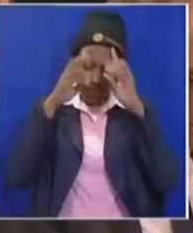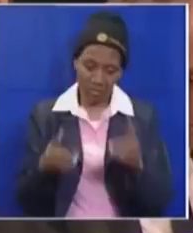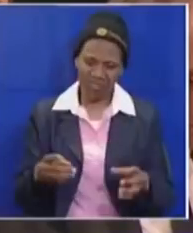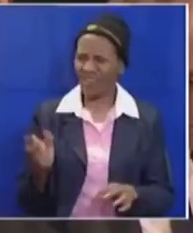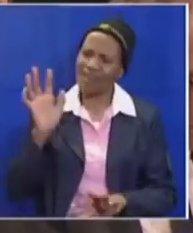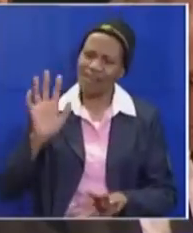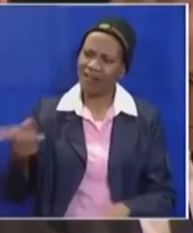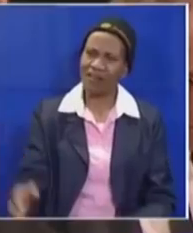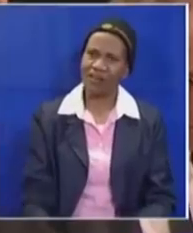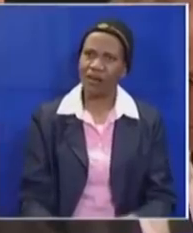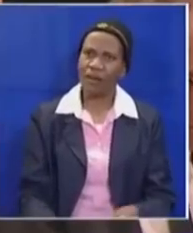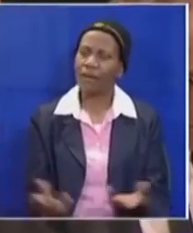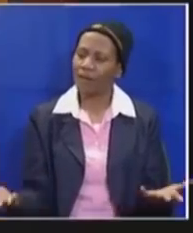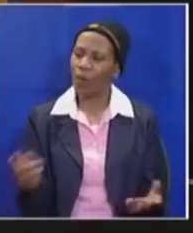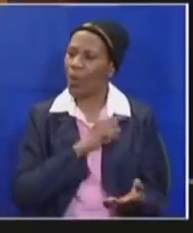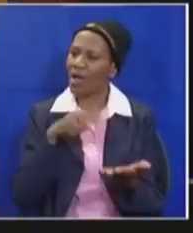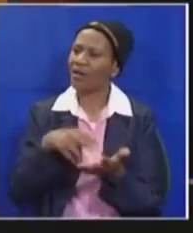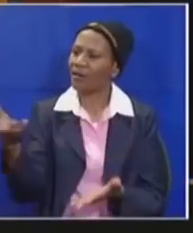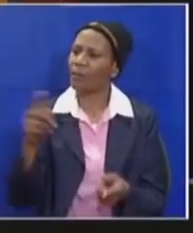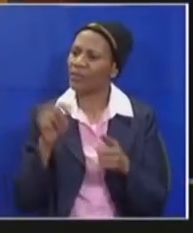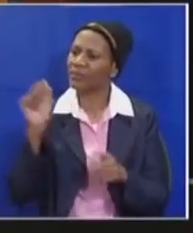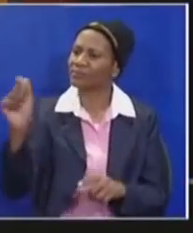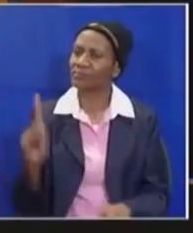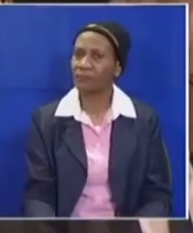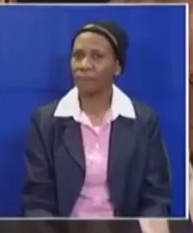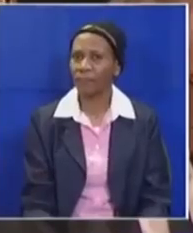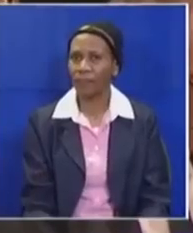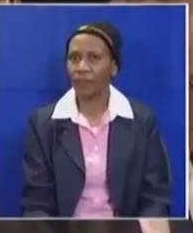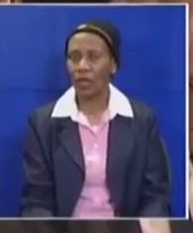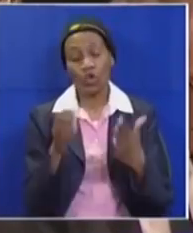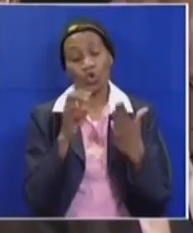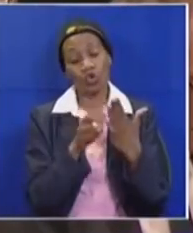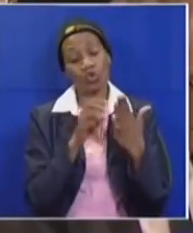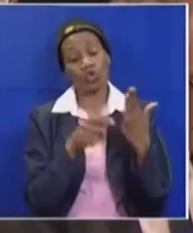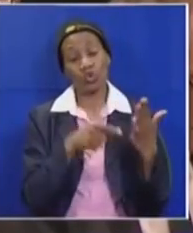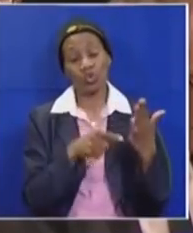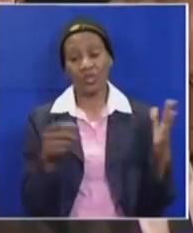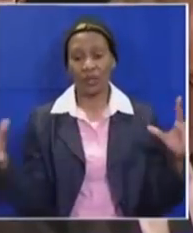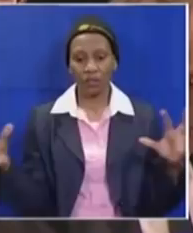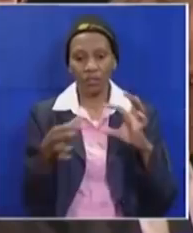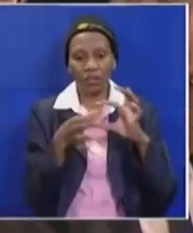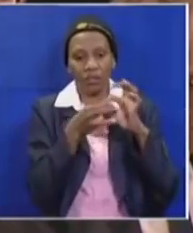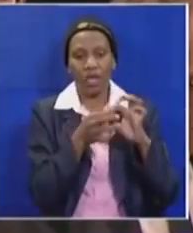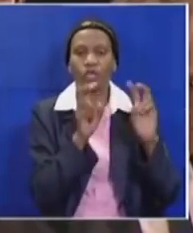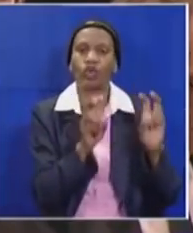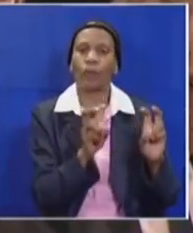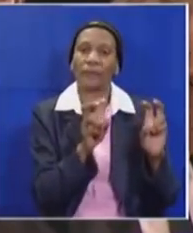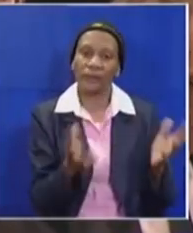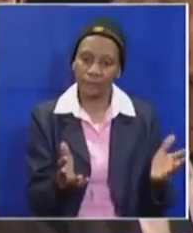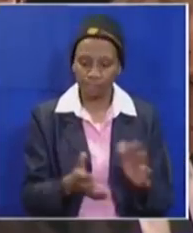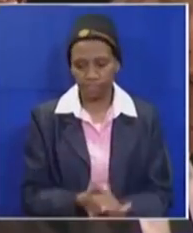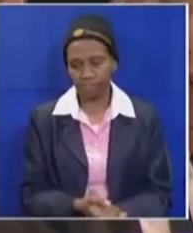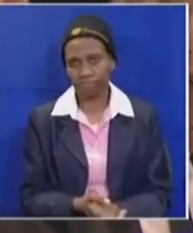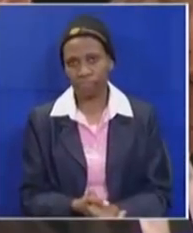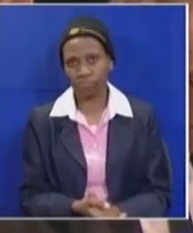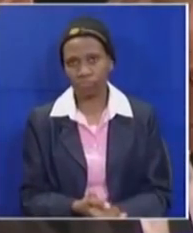mean. What's the principle, sir? It's the rule that deals with the relevance of matter. Okay. So that's the rule.